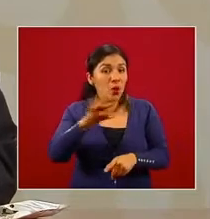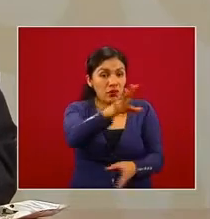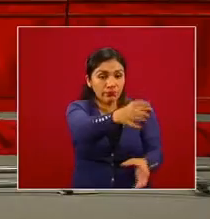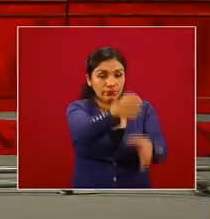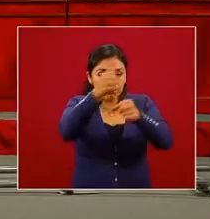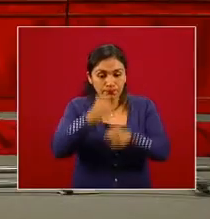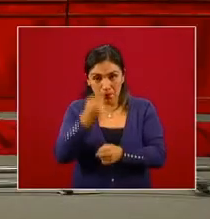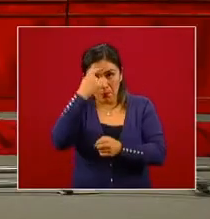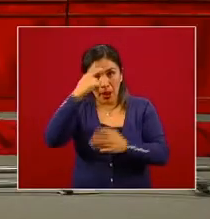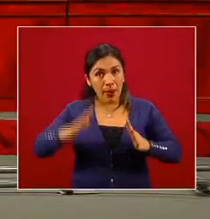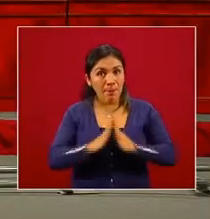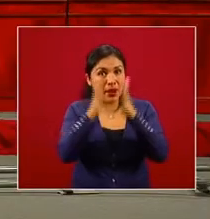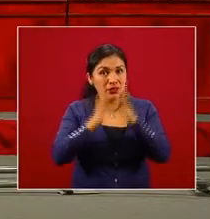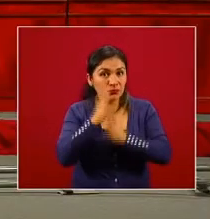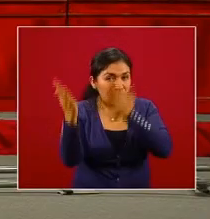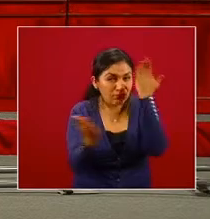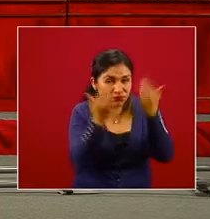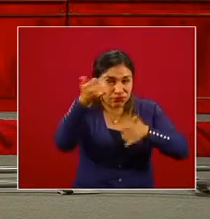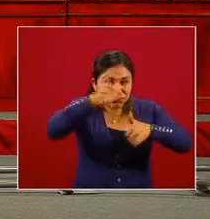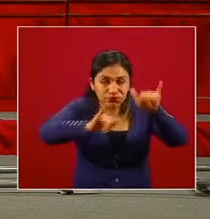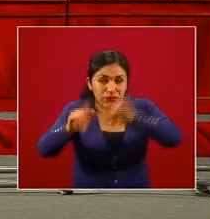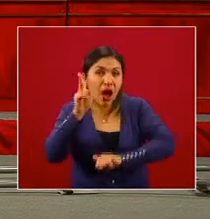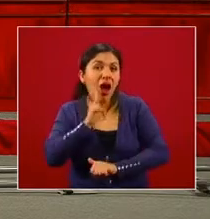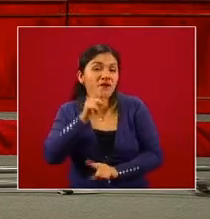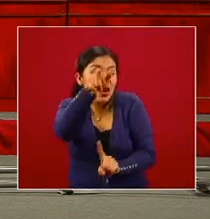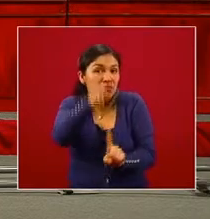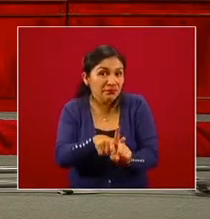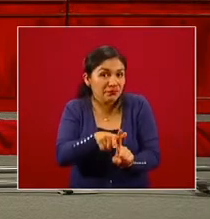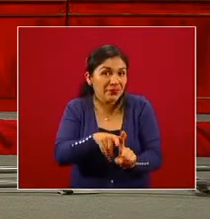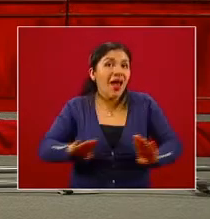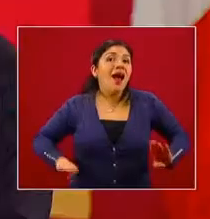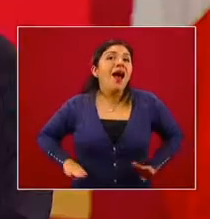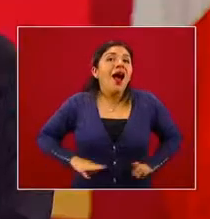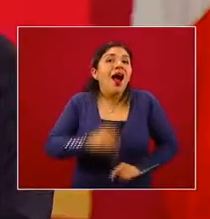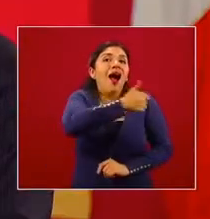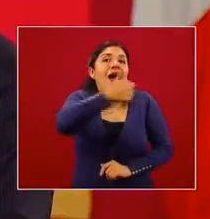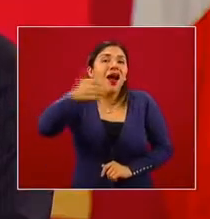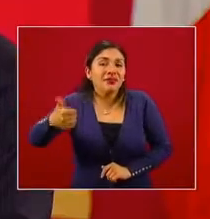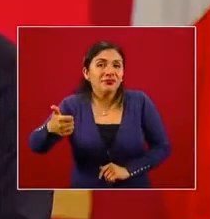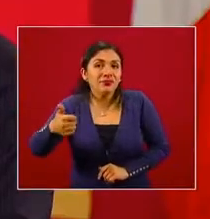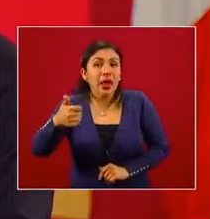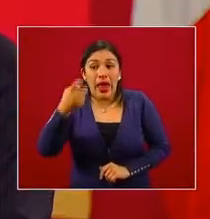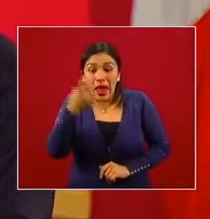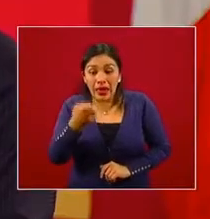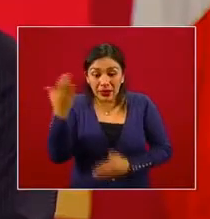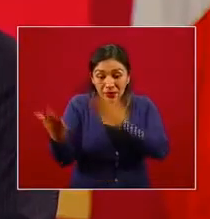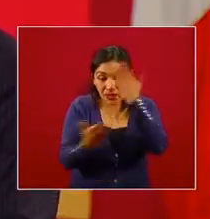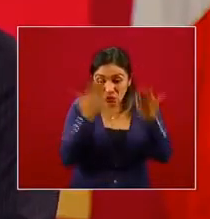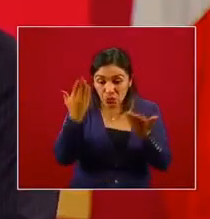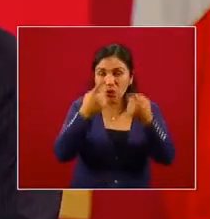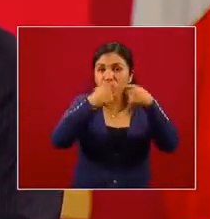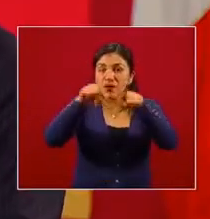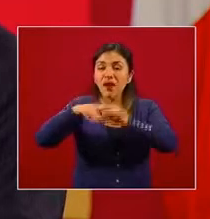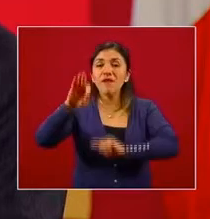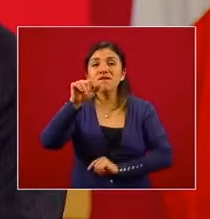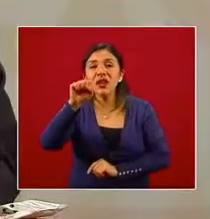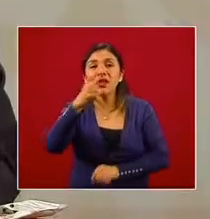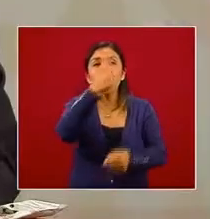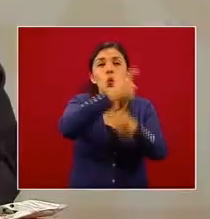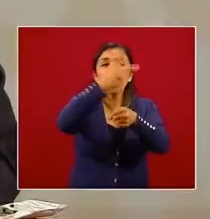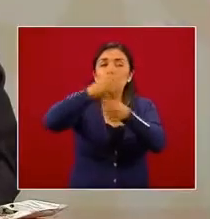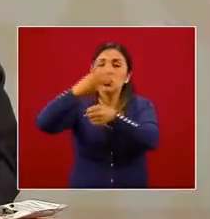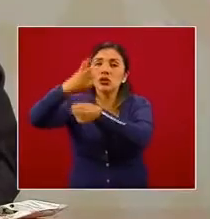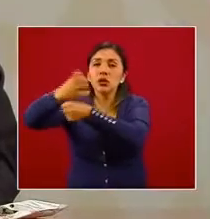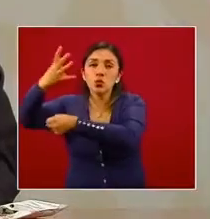people who are candidates to participate in clinical trials according to certain characteristics, and how these